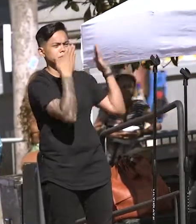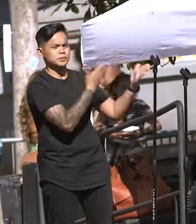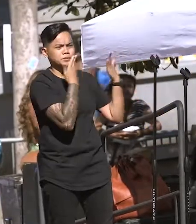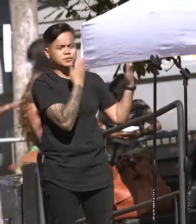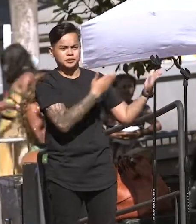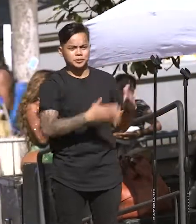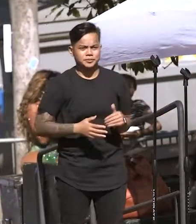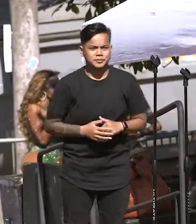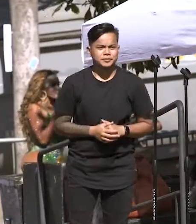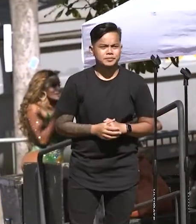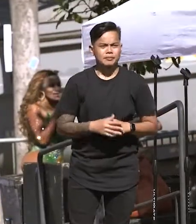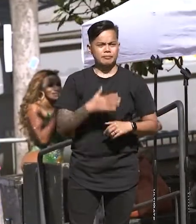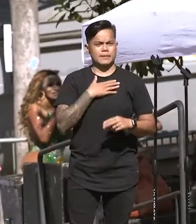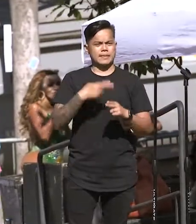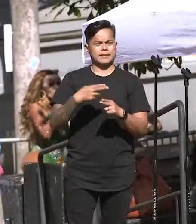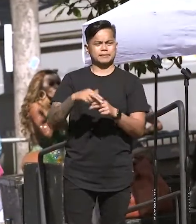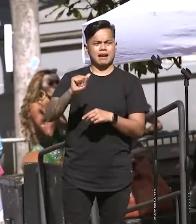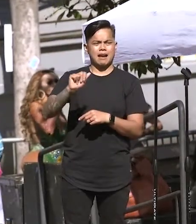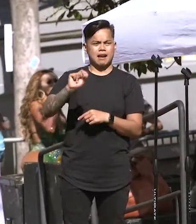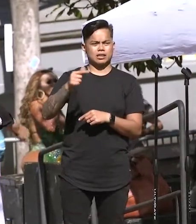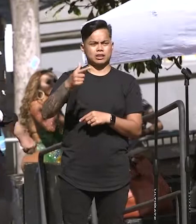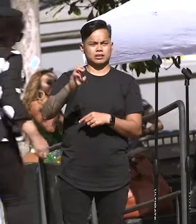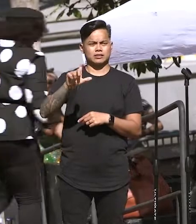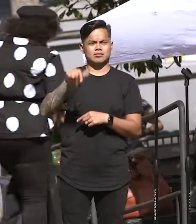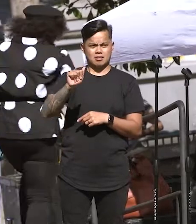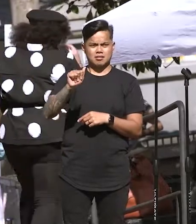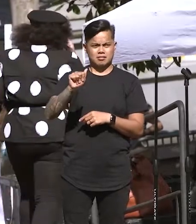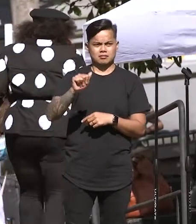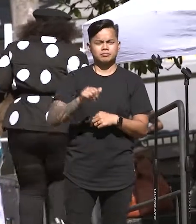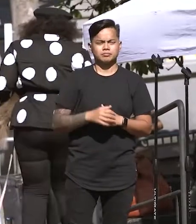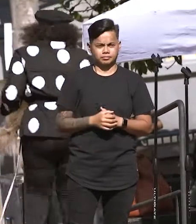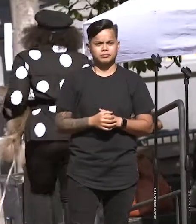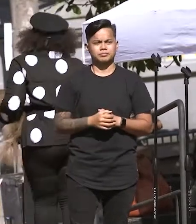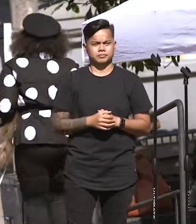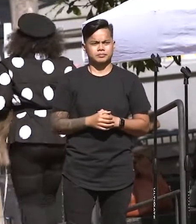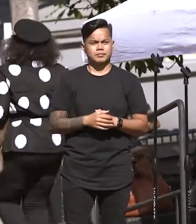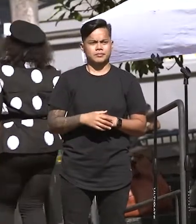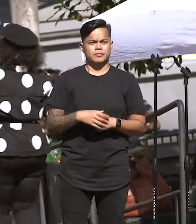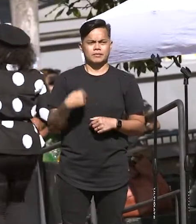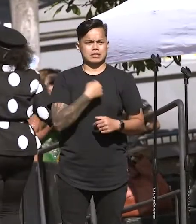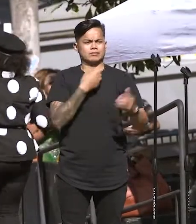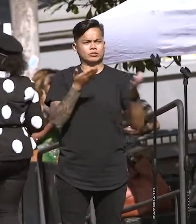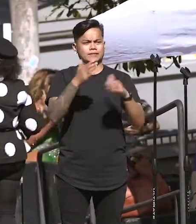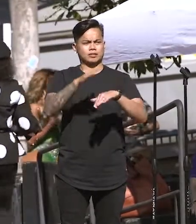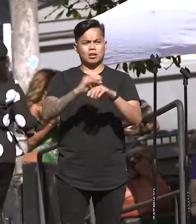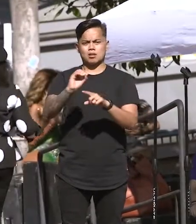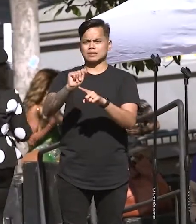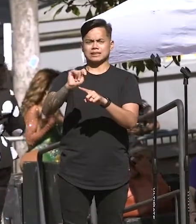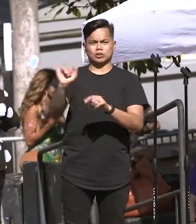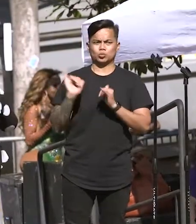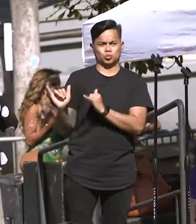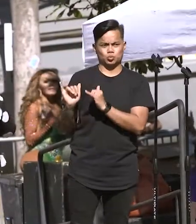I'm Angelique Remy, proudly serving on the TAC as well. And here we see the amazing trans leadership